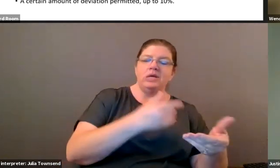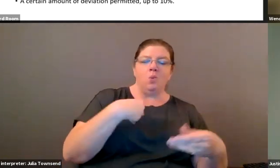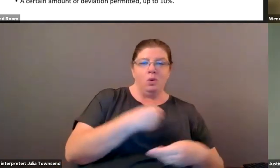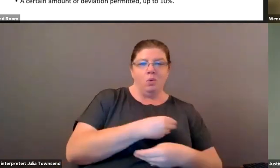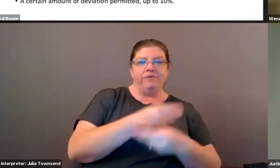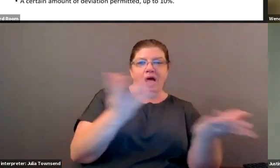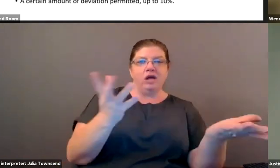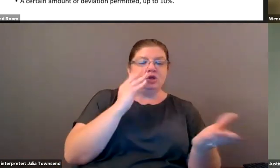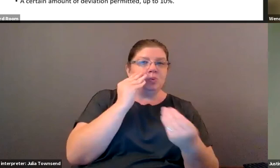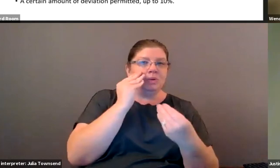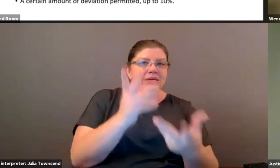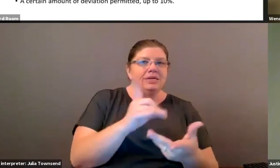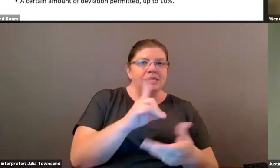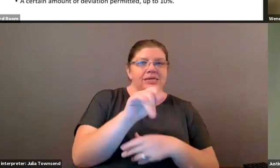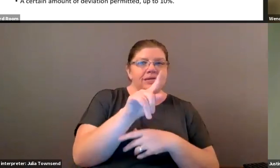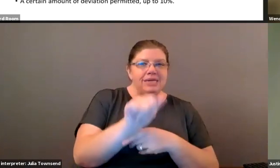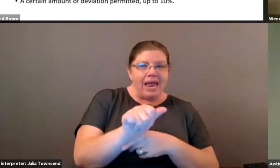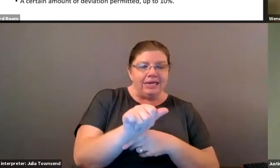and